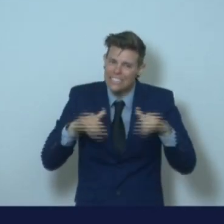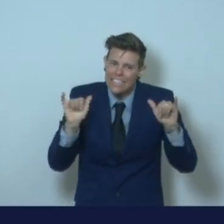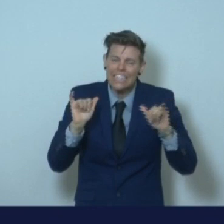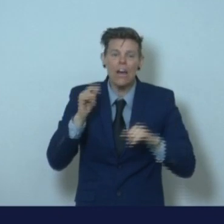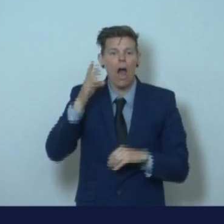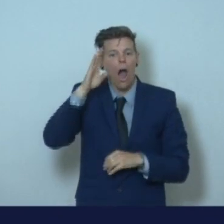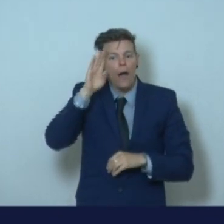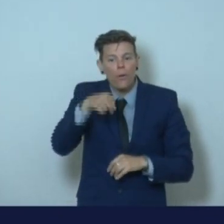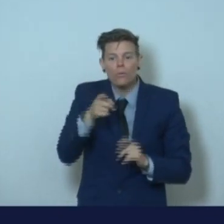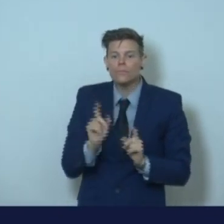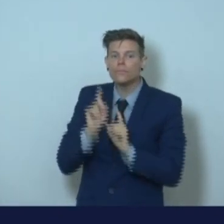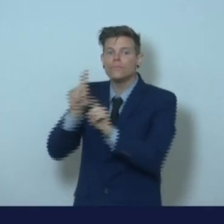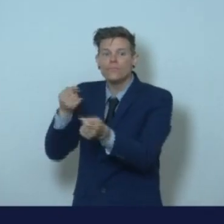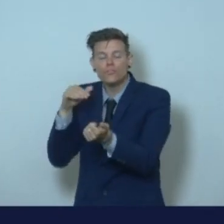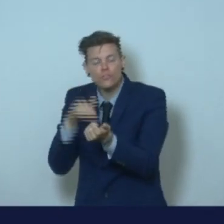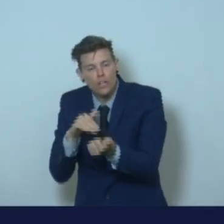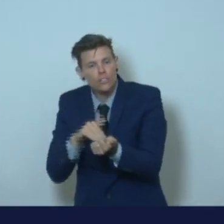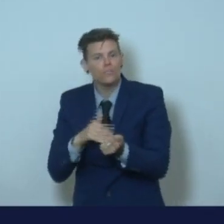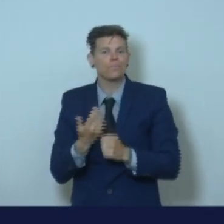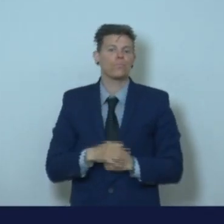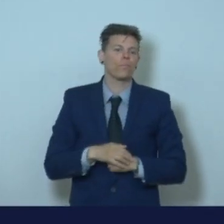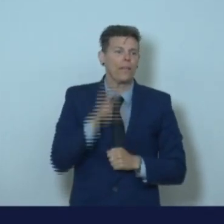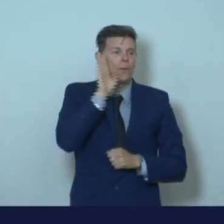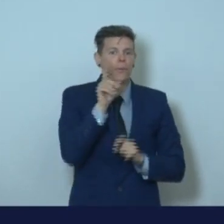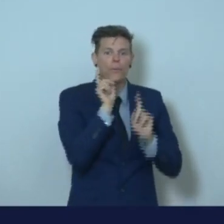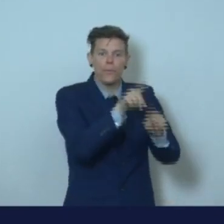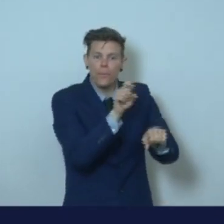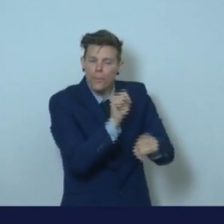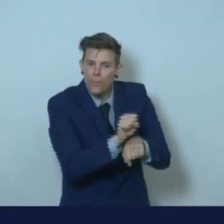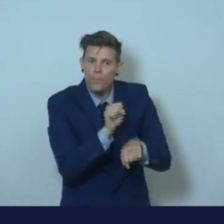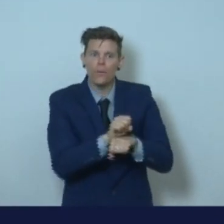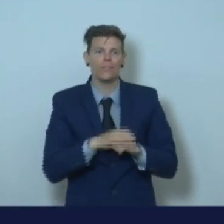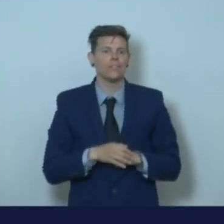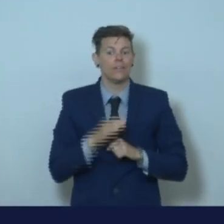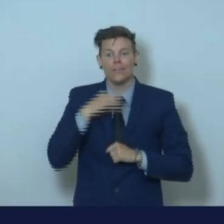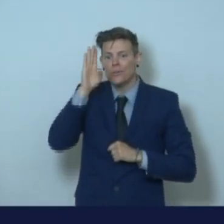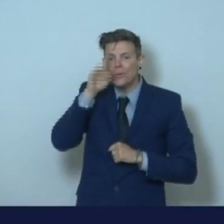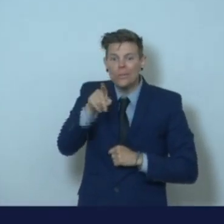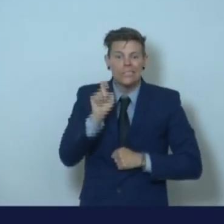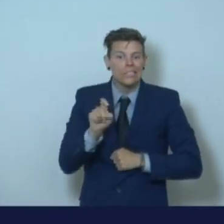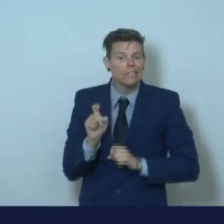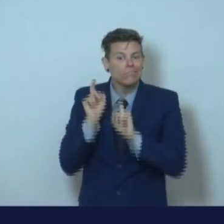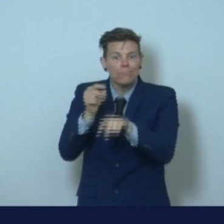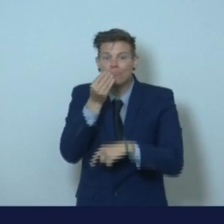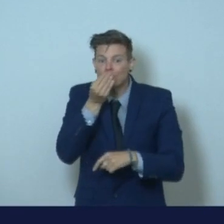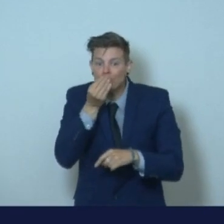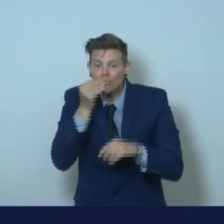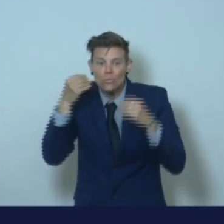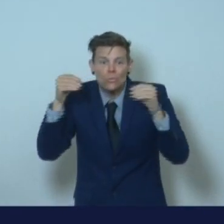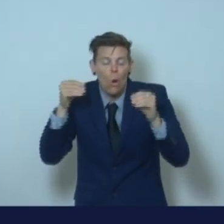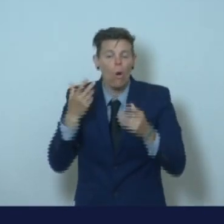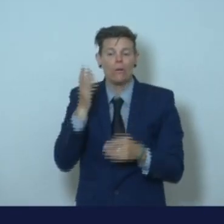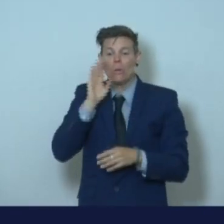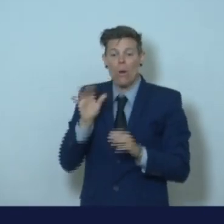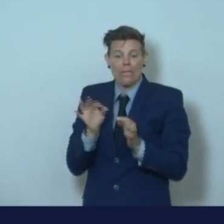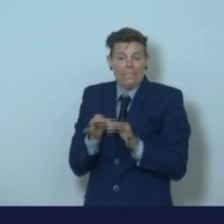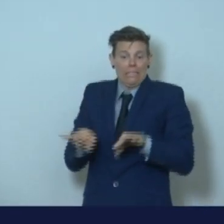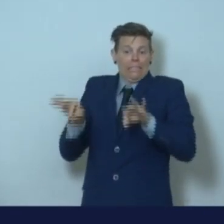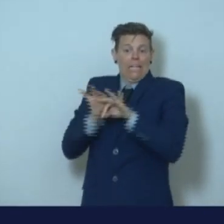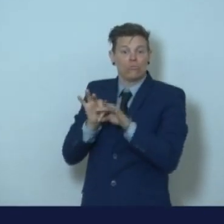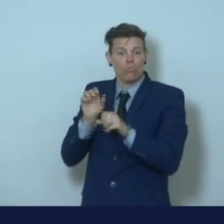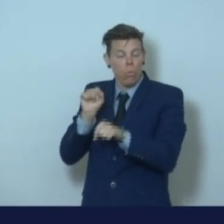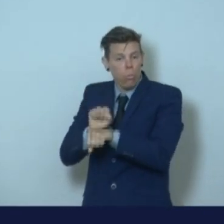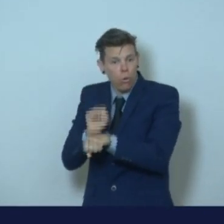attention. I know that you have to go to work. Those of you who have been in essential businesses, those of you who are now rejoining